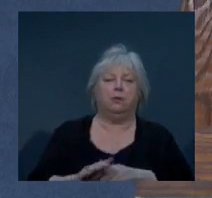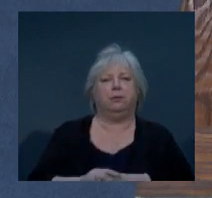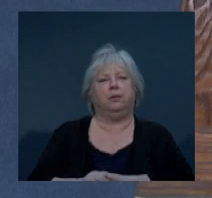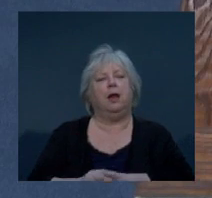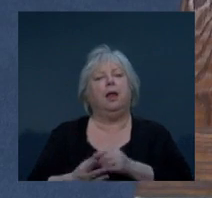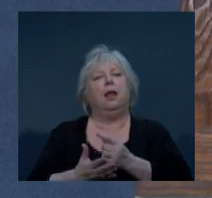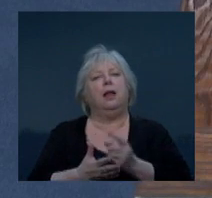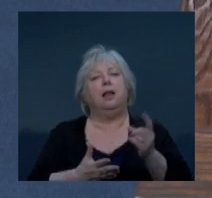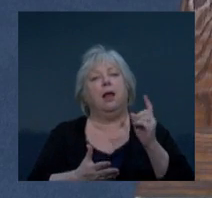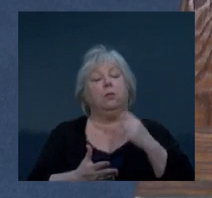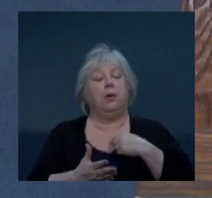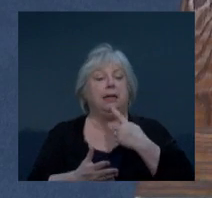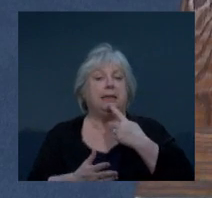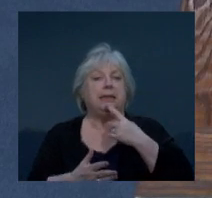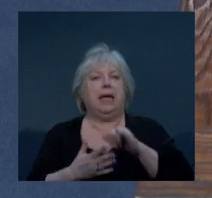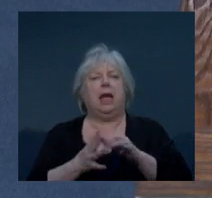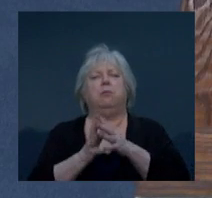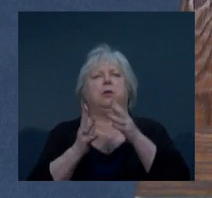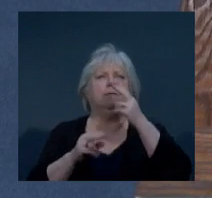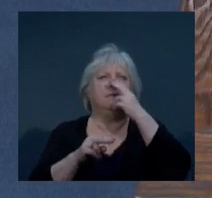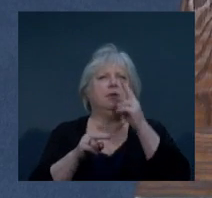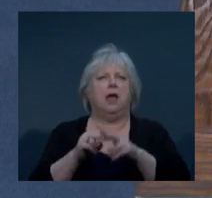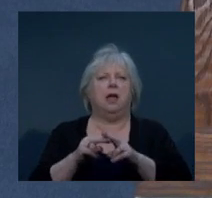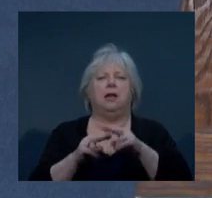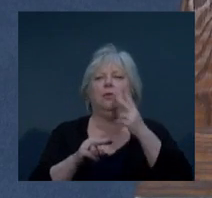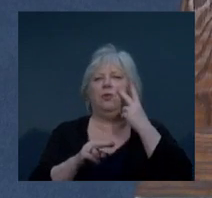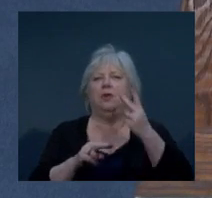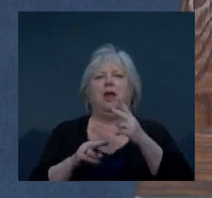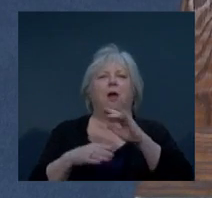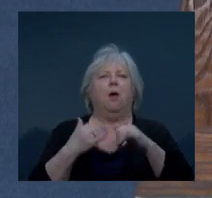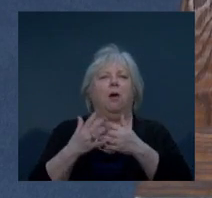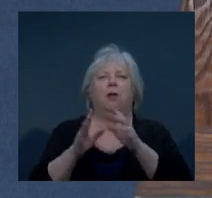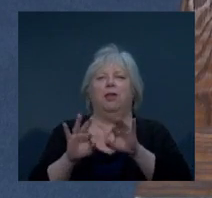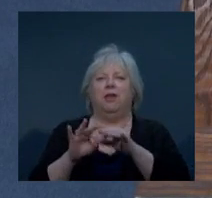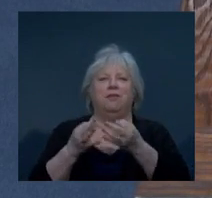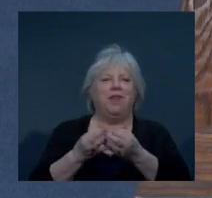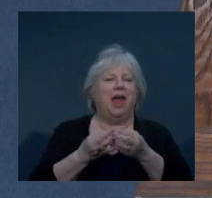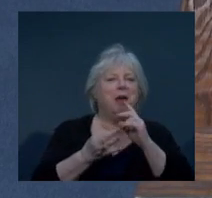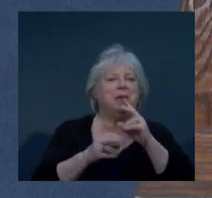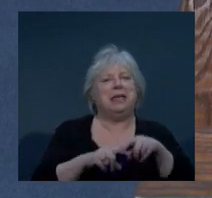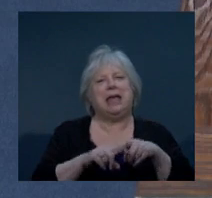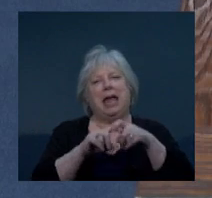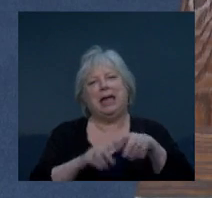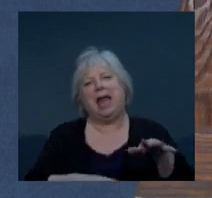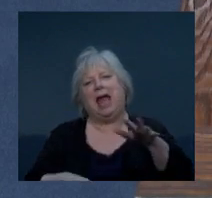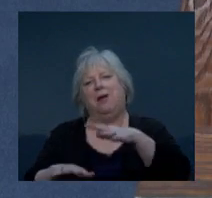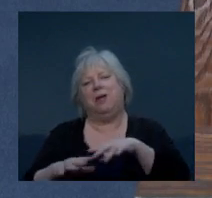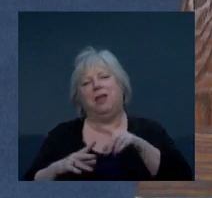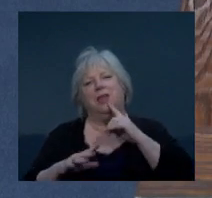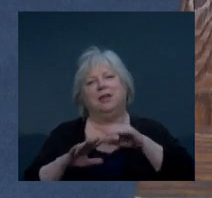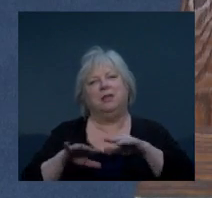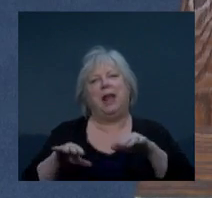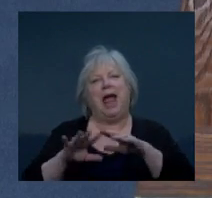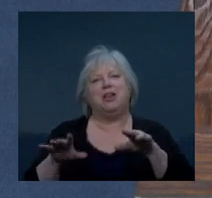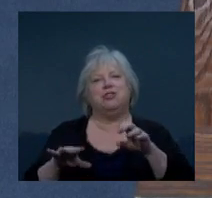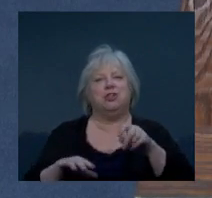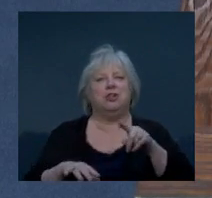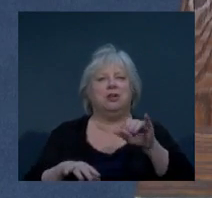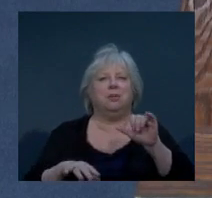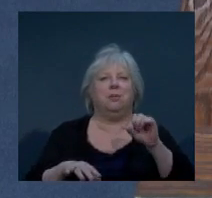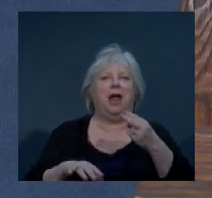Last week I mentioned how much fun it was to see all those families hanging out at the splash park at War